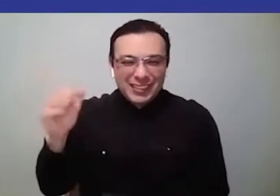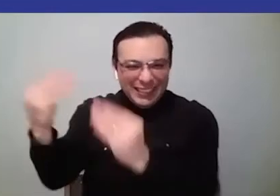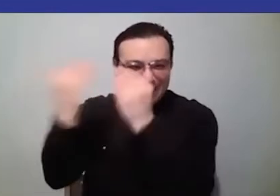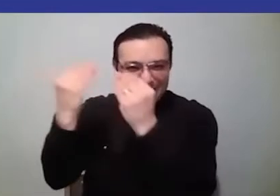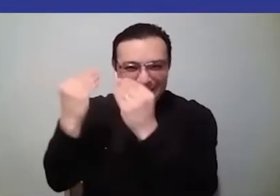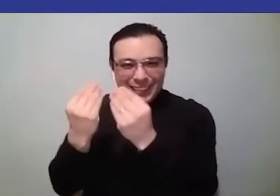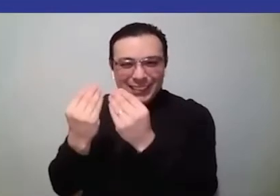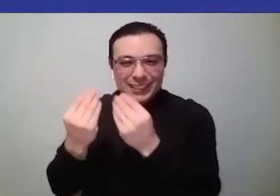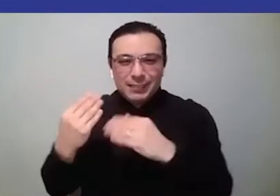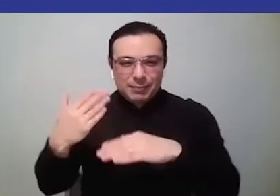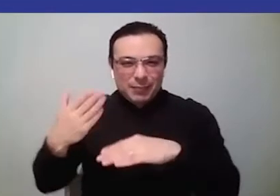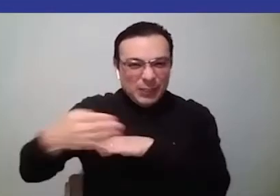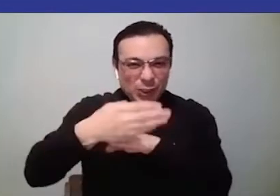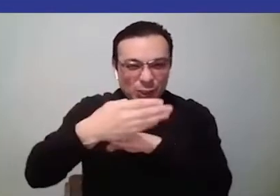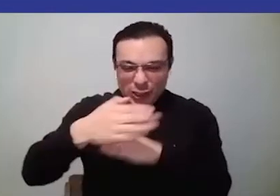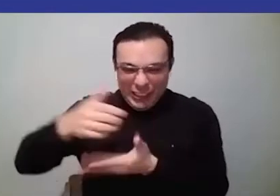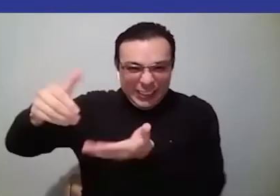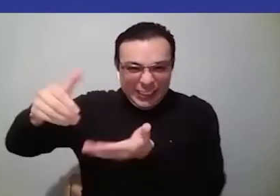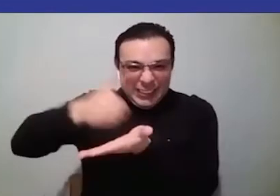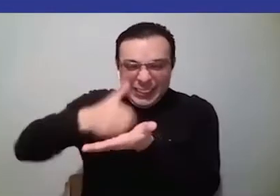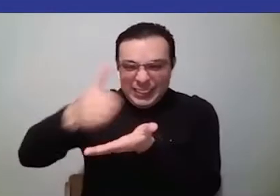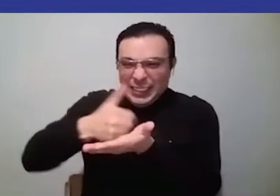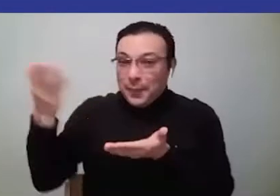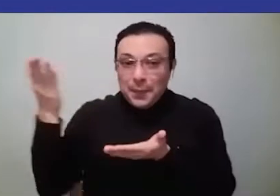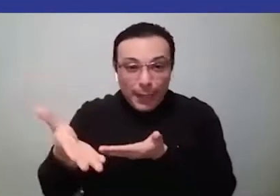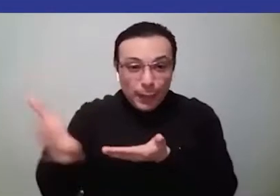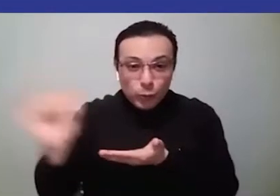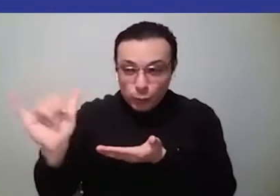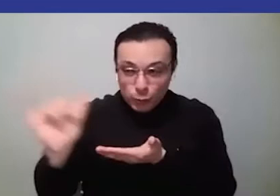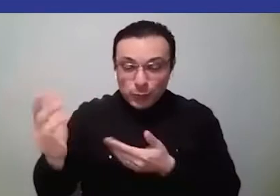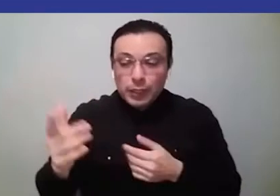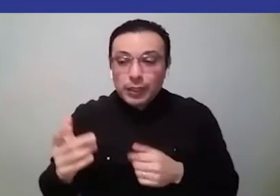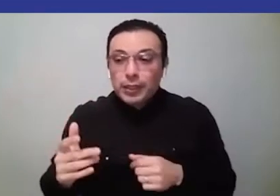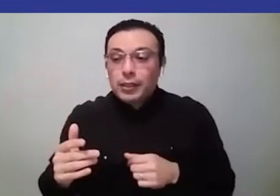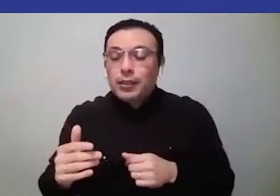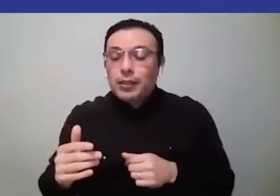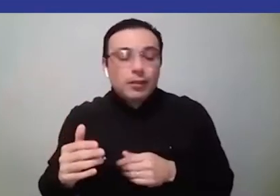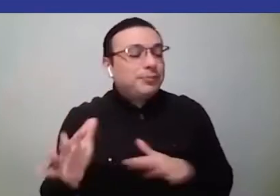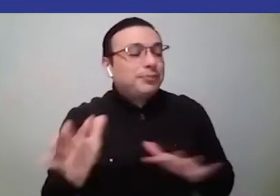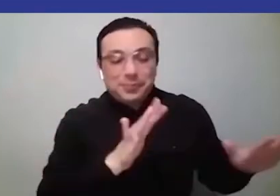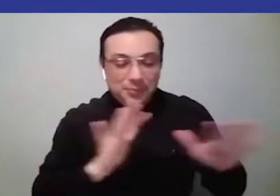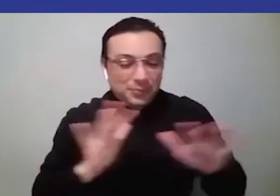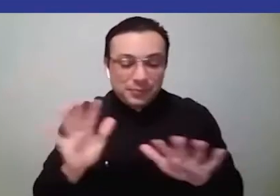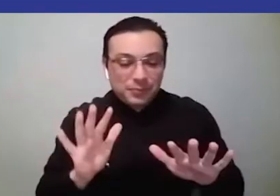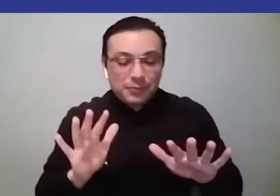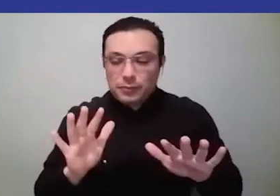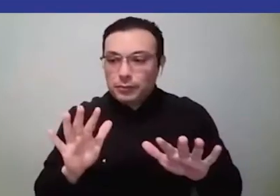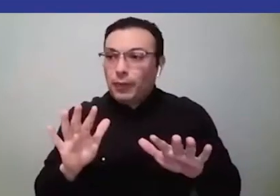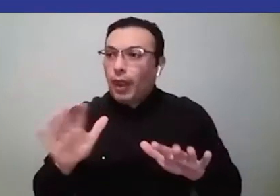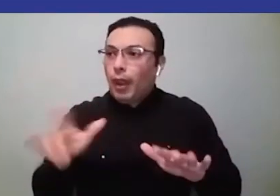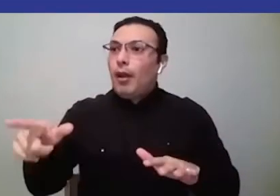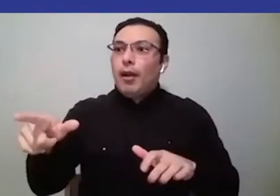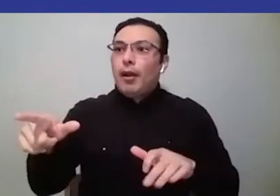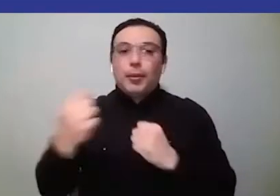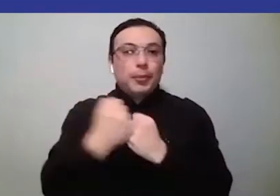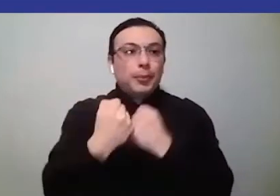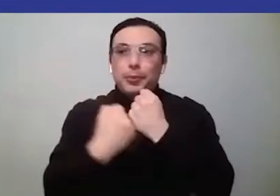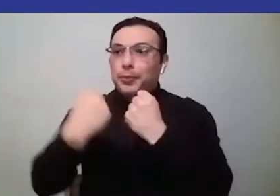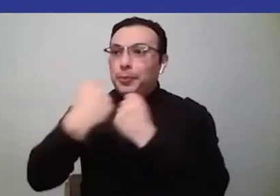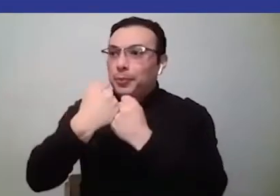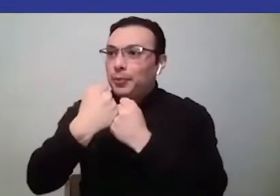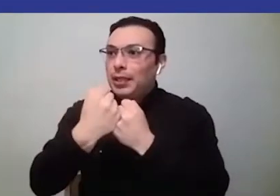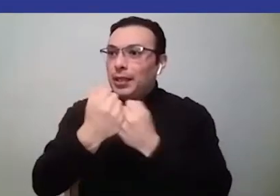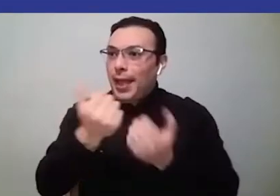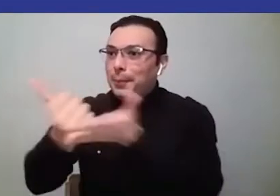our relationships grow and depend on and feed one another.